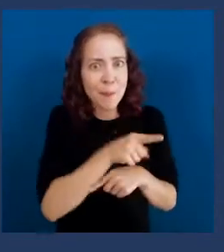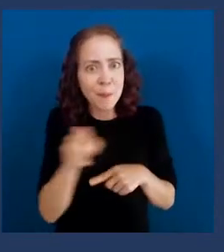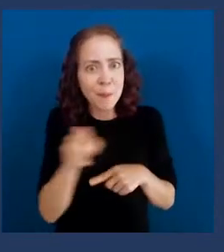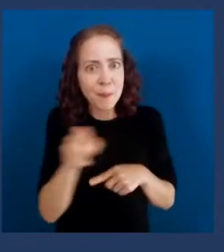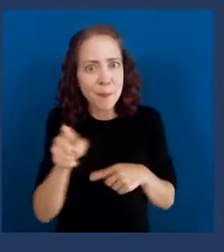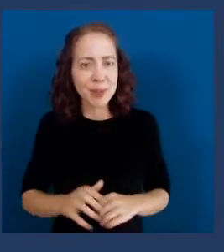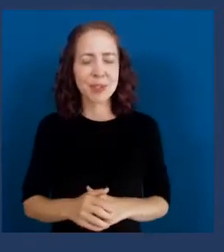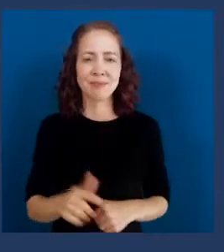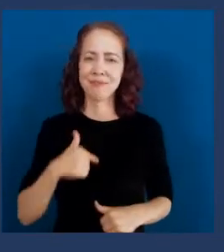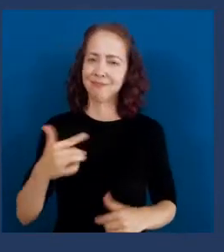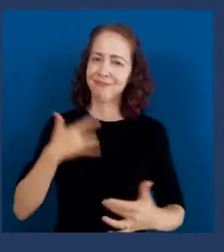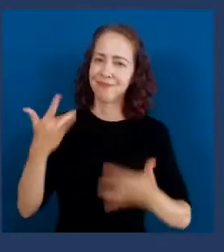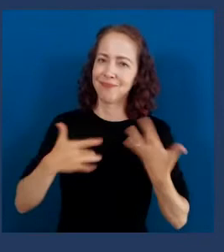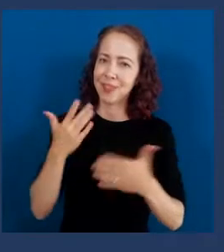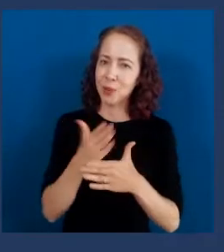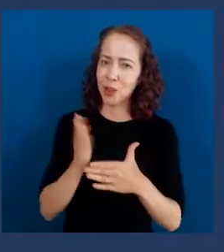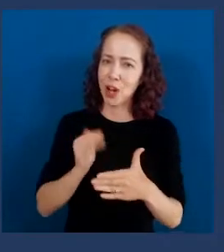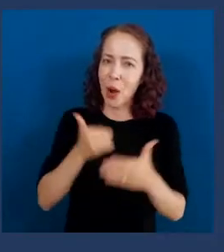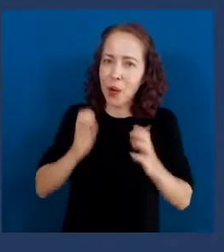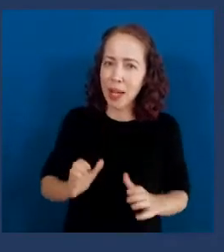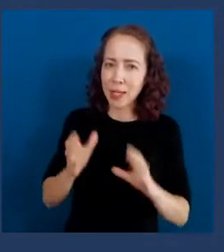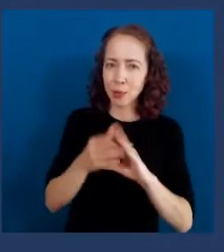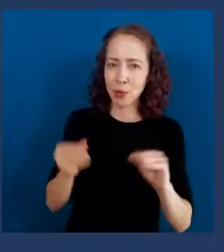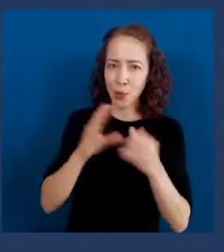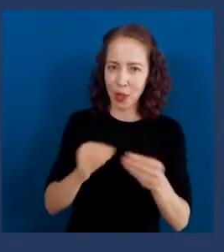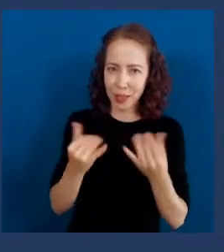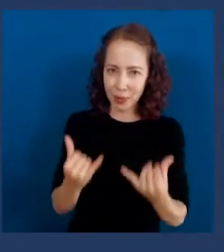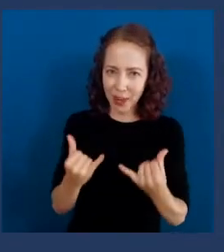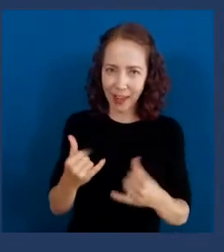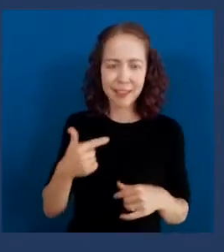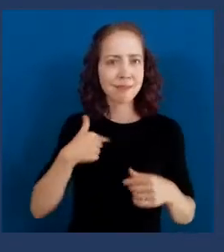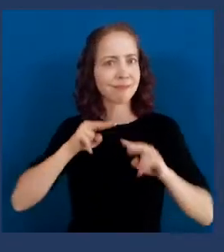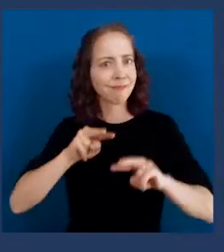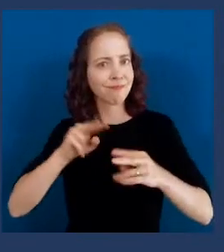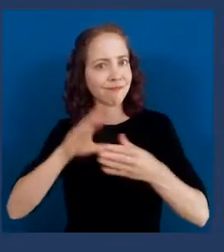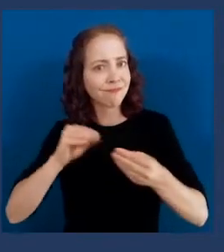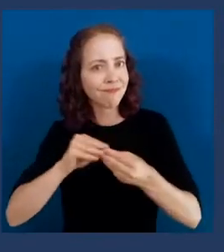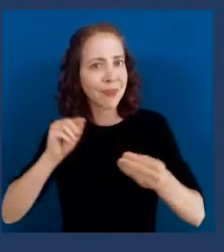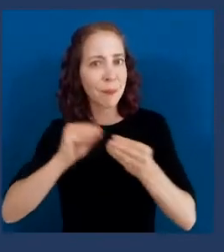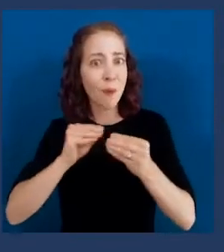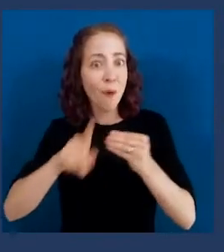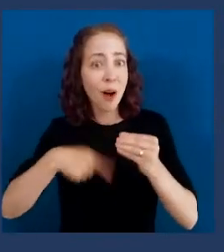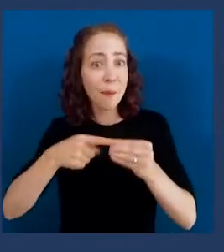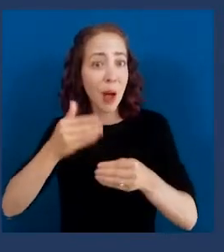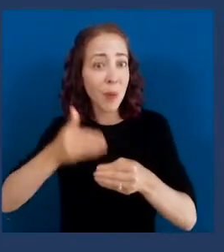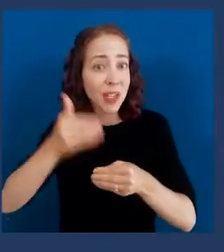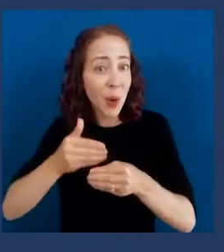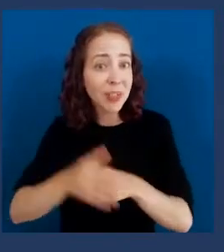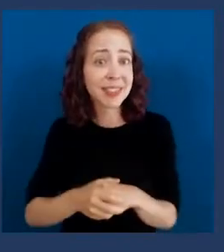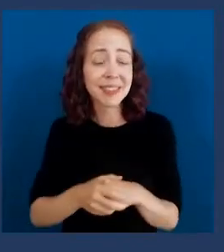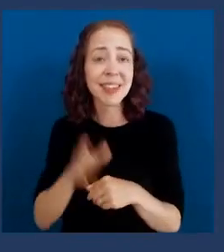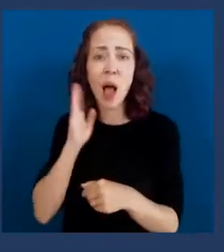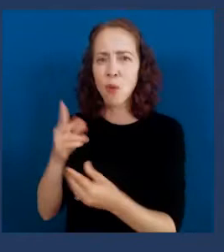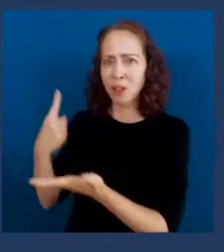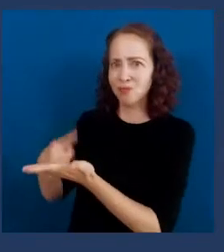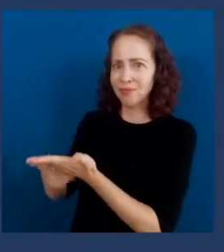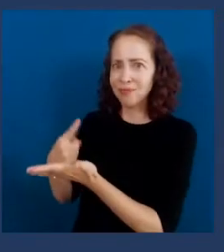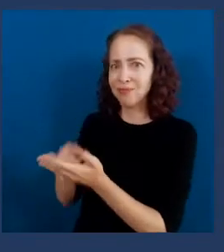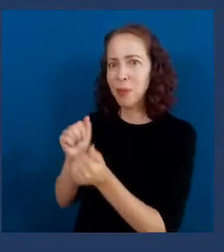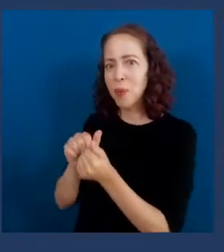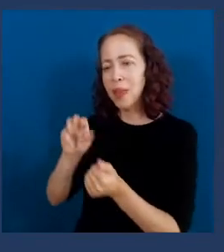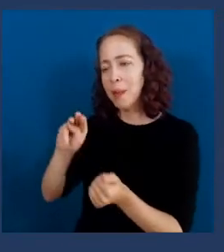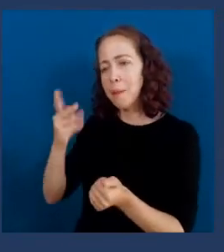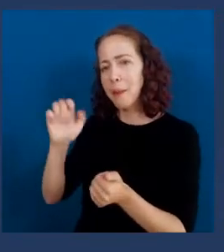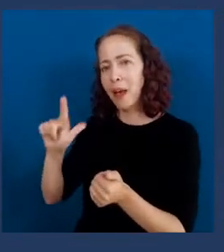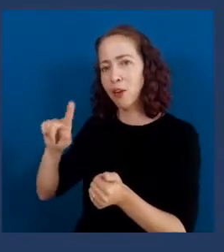I can't wait to share with you our customer story today. I would look forward to telling you more about Windows, and we're also going to check back in with